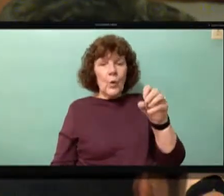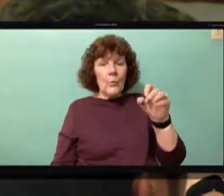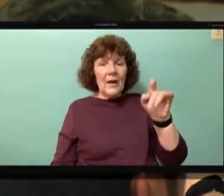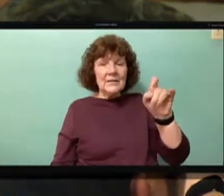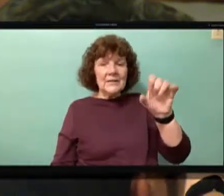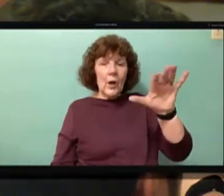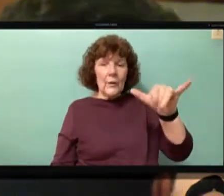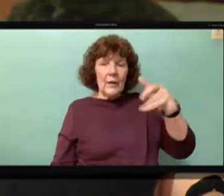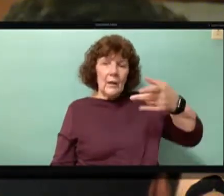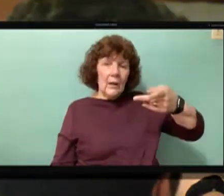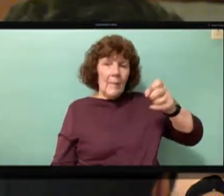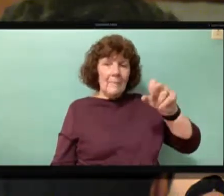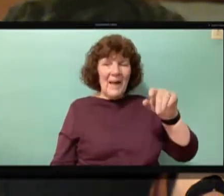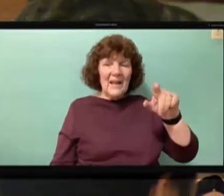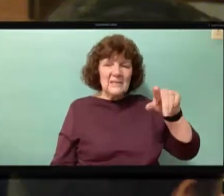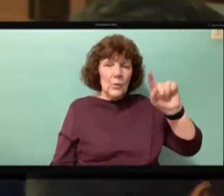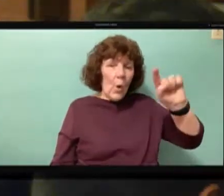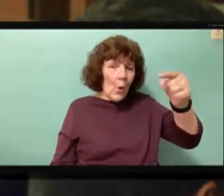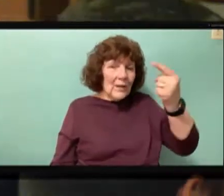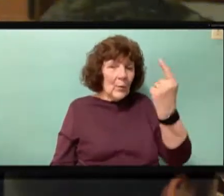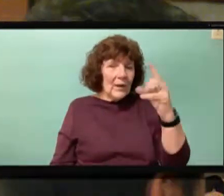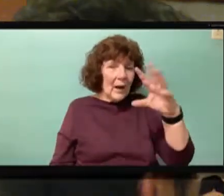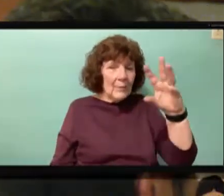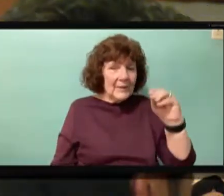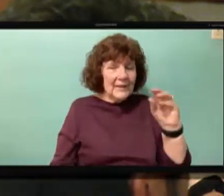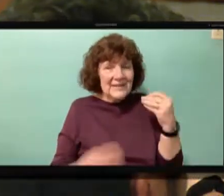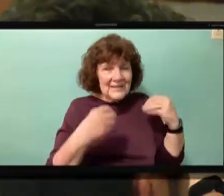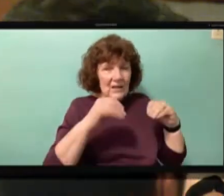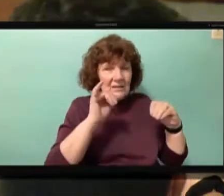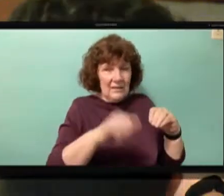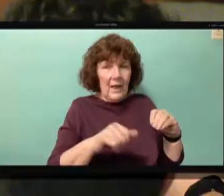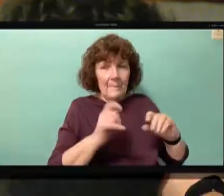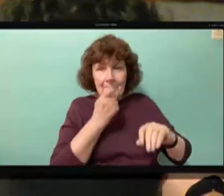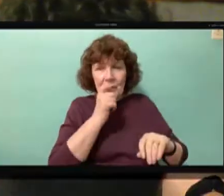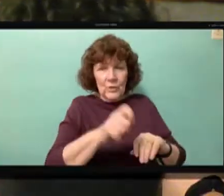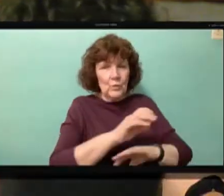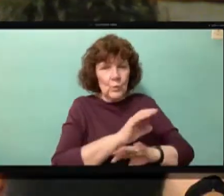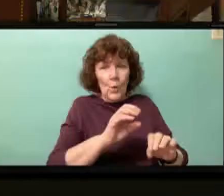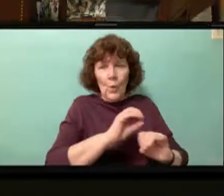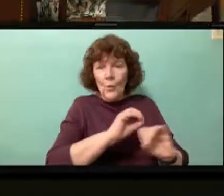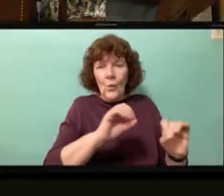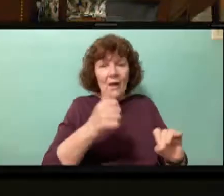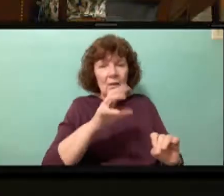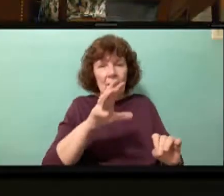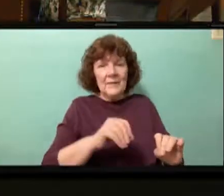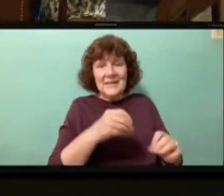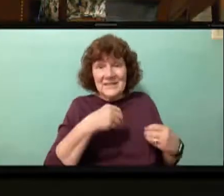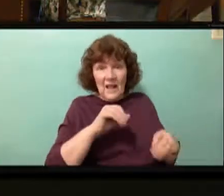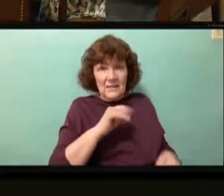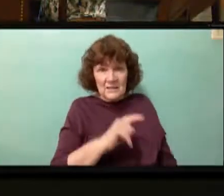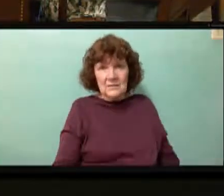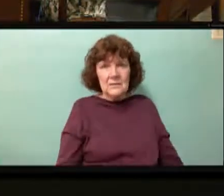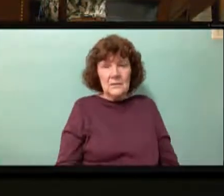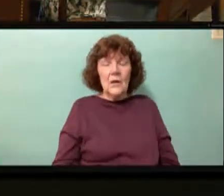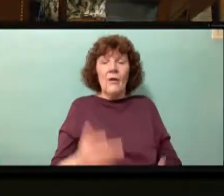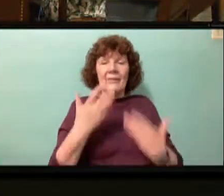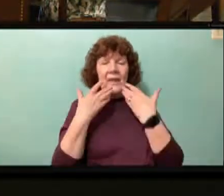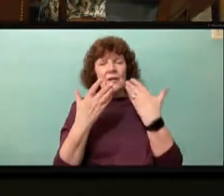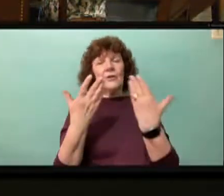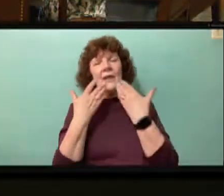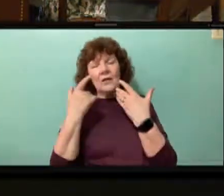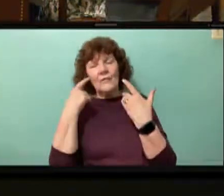patent, only one company sells. Gotcha. Thank you. Very helpful. Thank you, Chairman. Thank you.